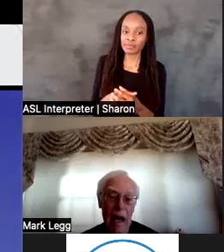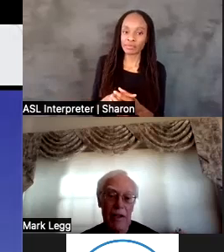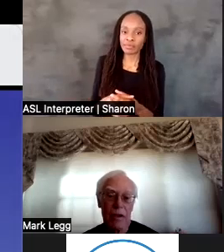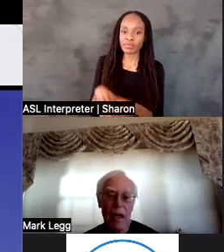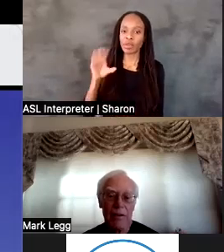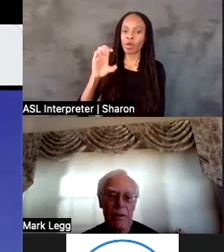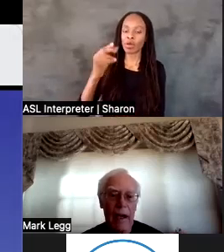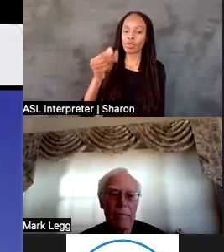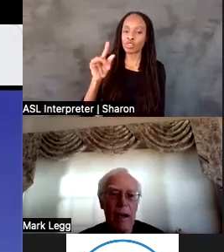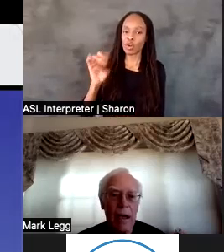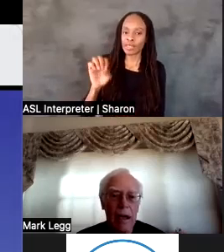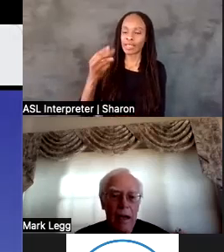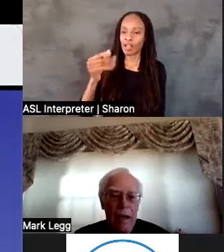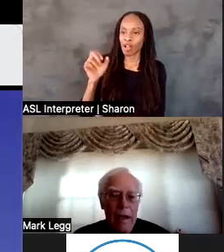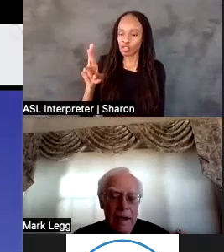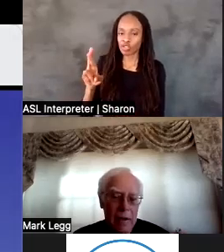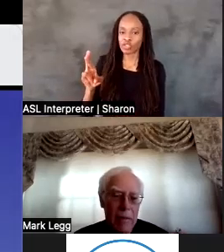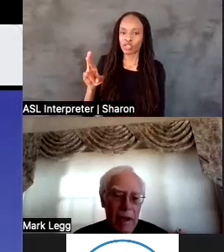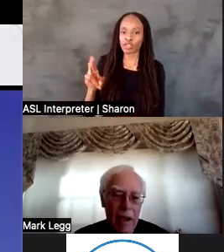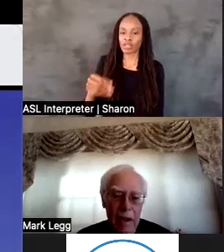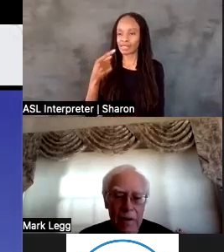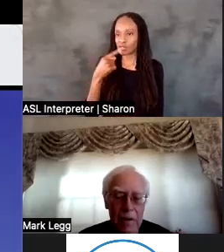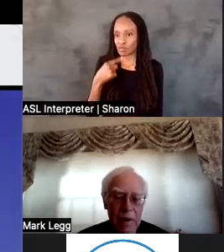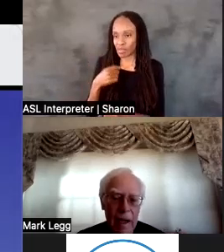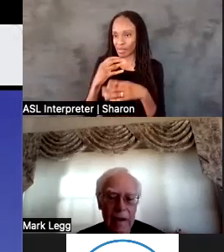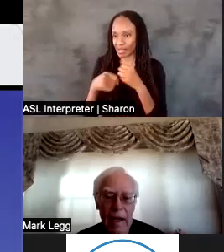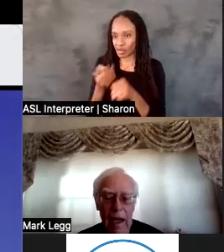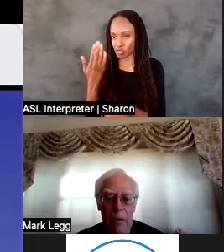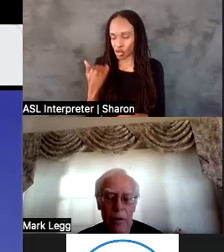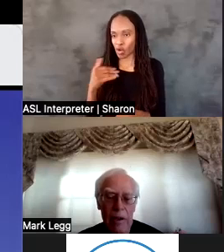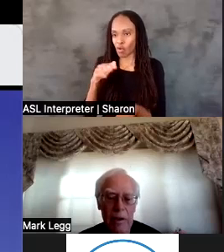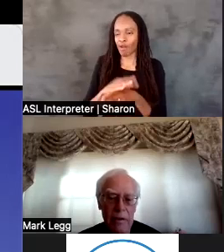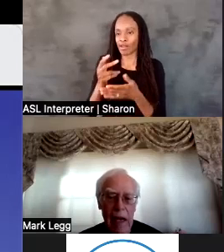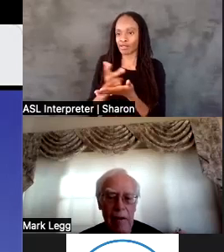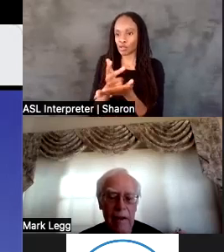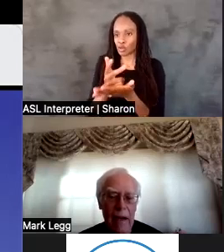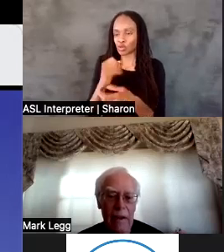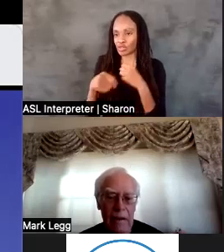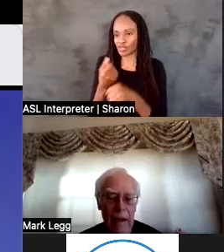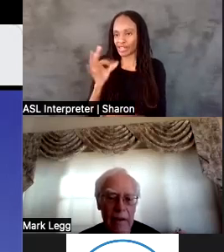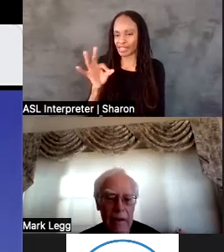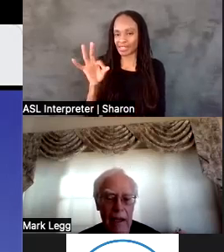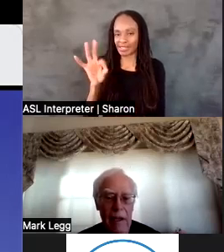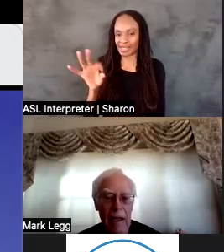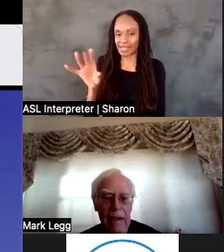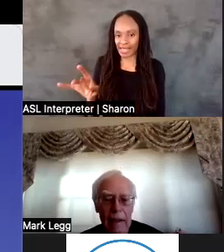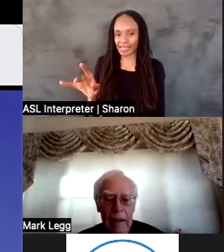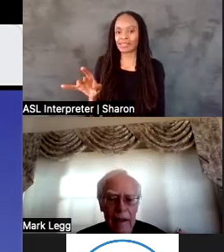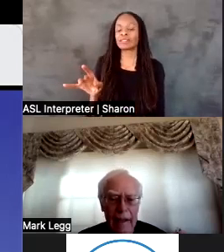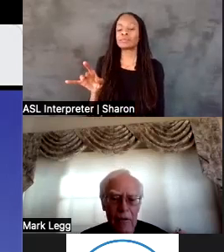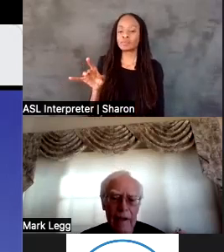actually he's a Hollister of Hollister Ranch, but he told me on a cruise in 1998 when we were doing island dives at San Clemente